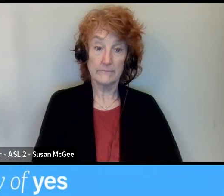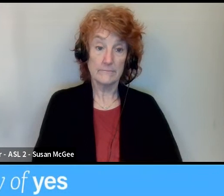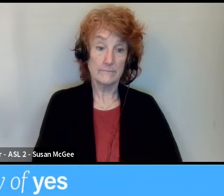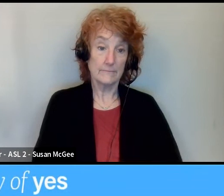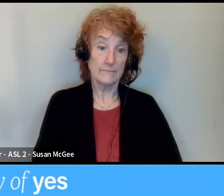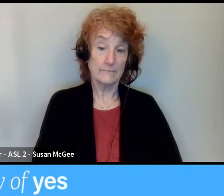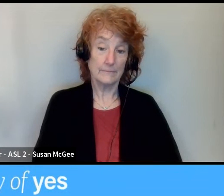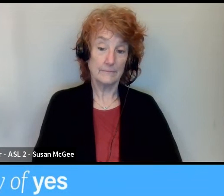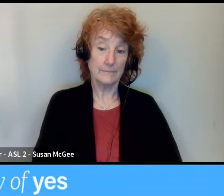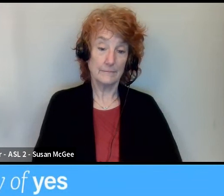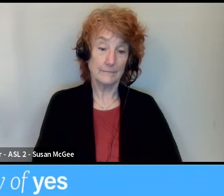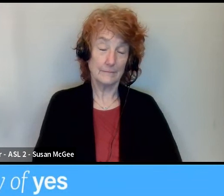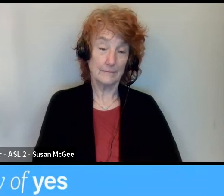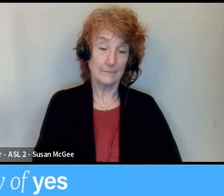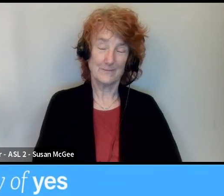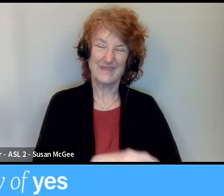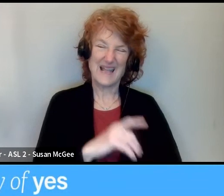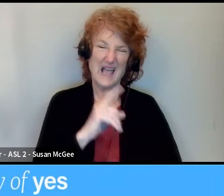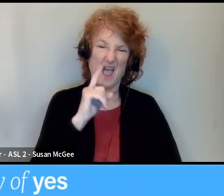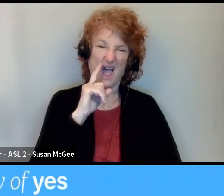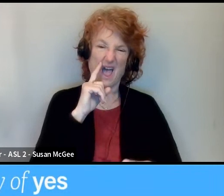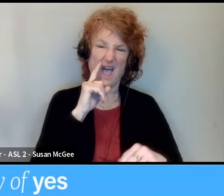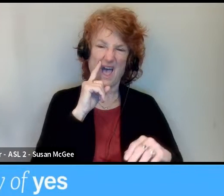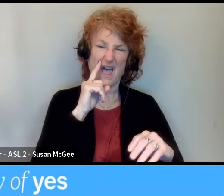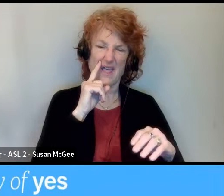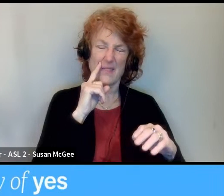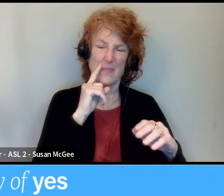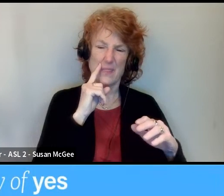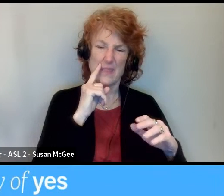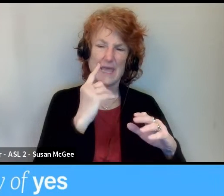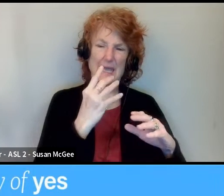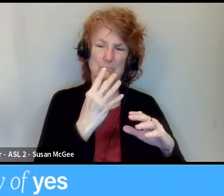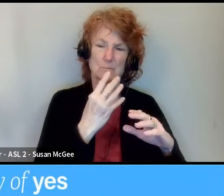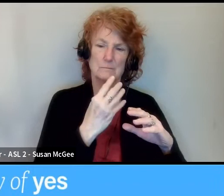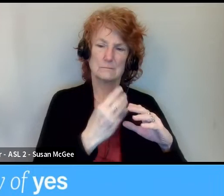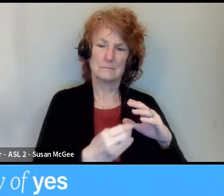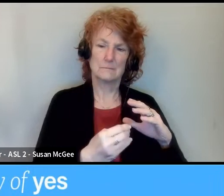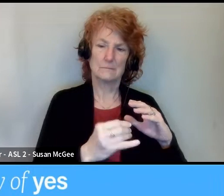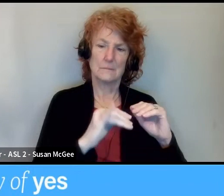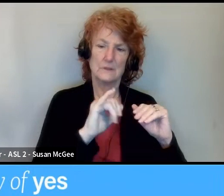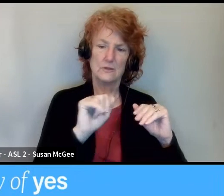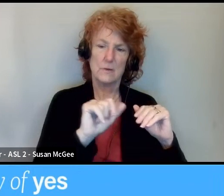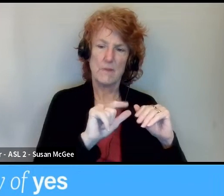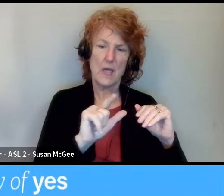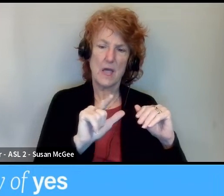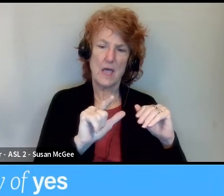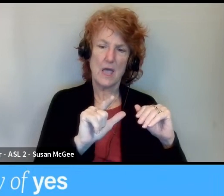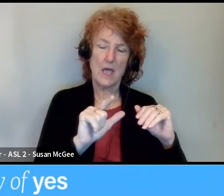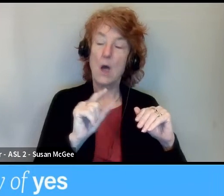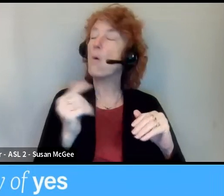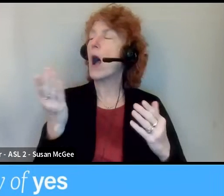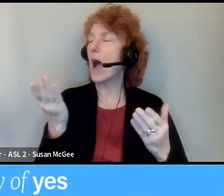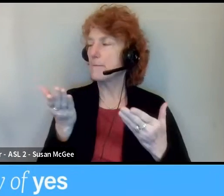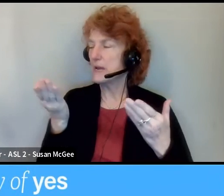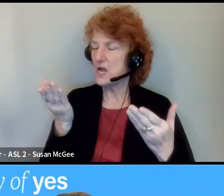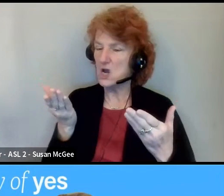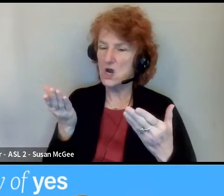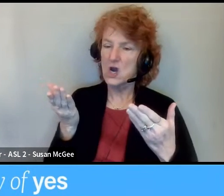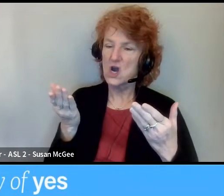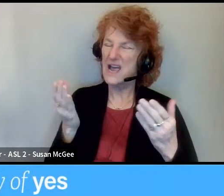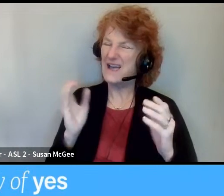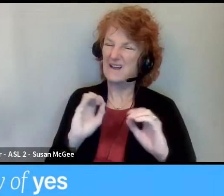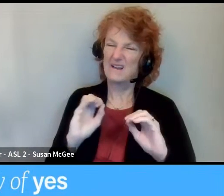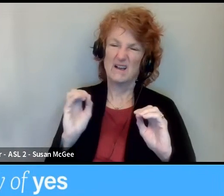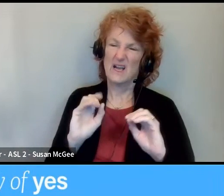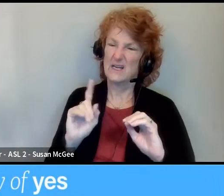One moment, we may have lost Jamel. 1 second. Hi, I'm here. I actually don't have a